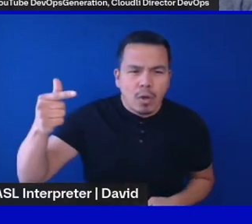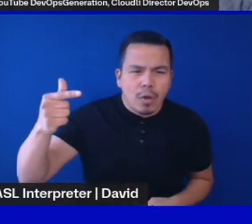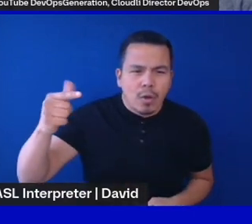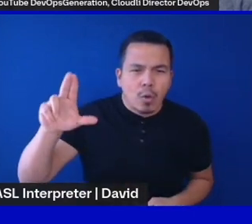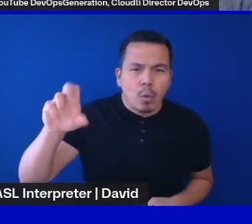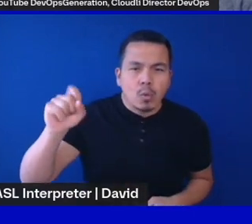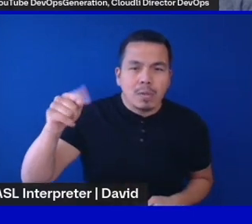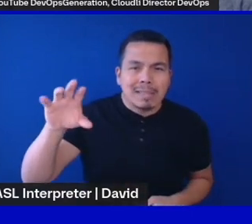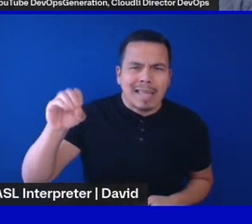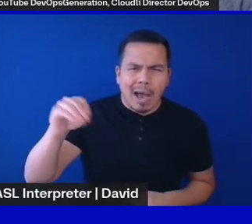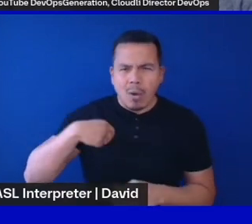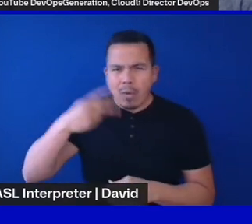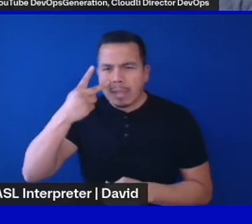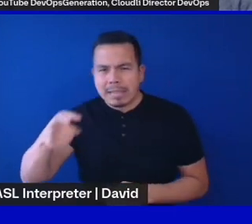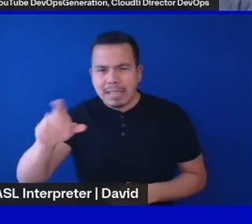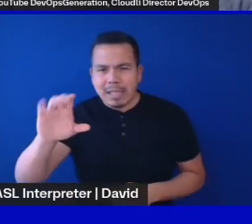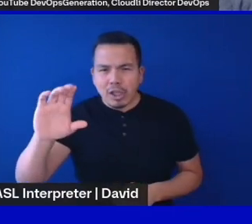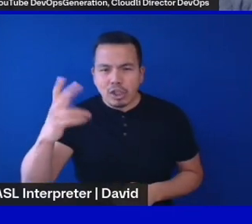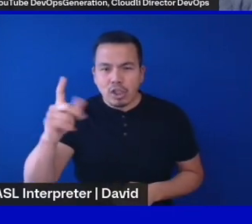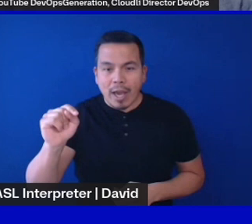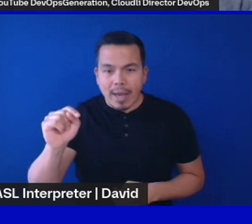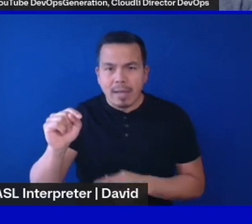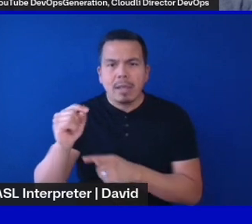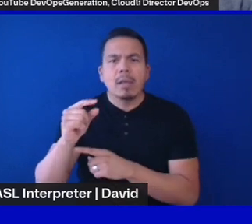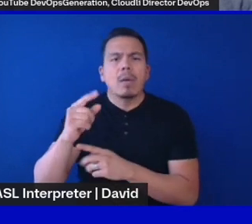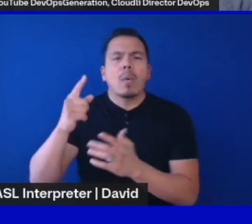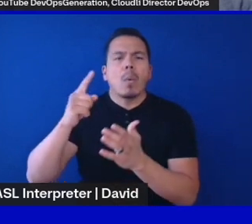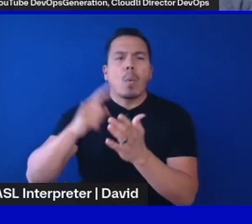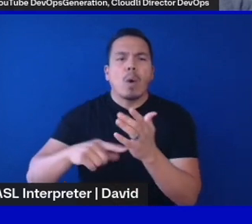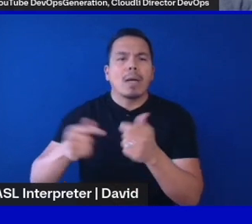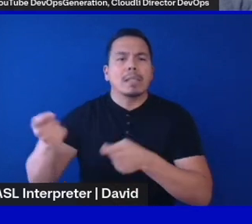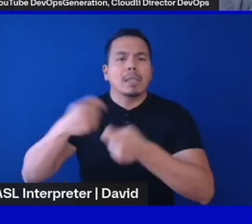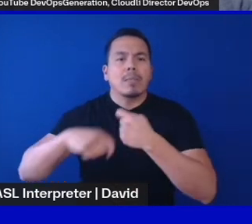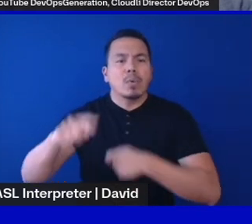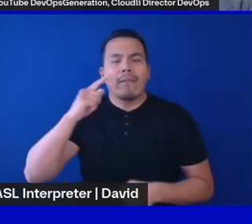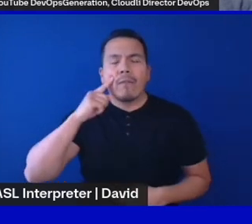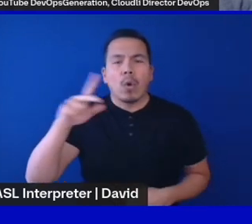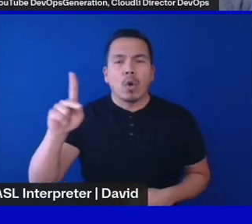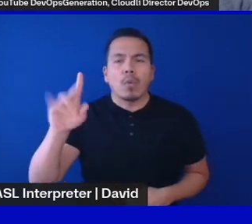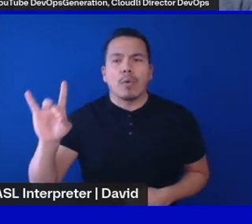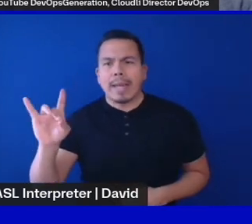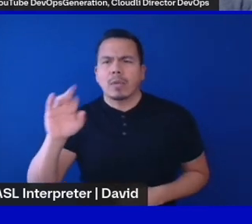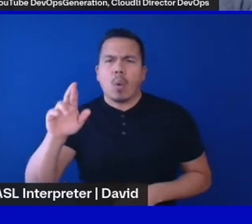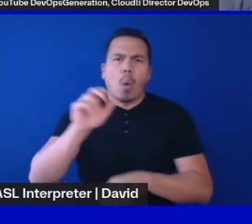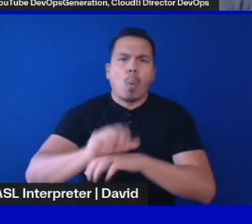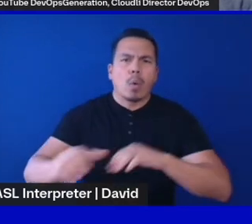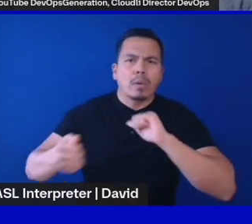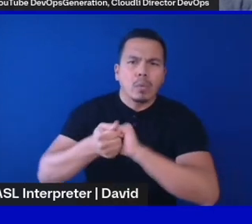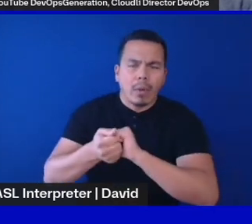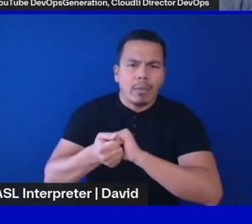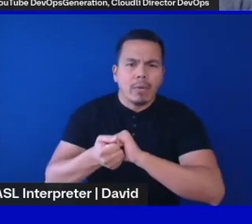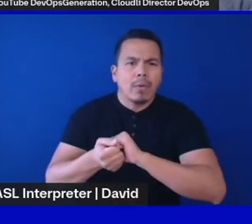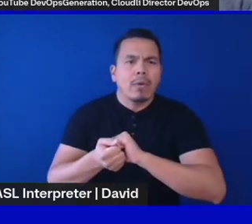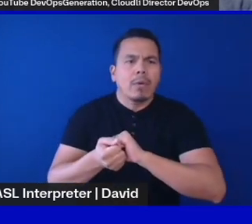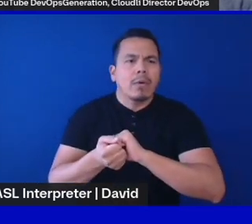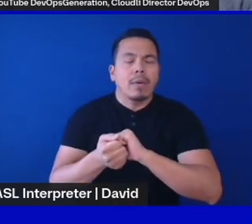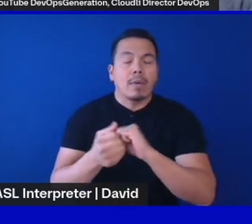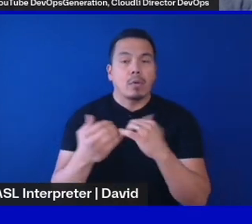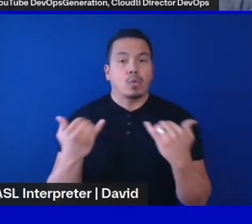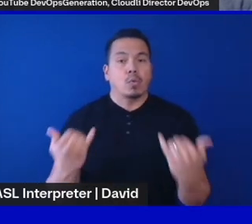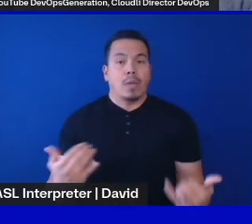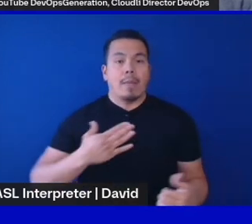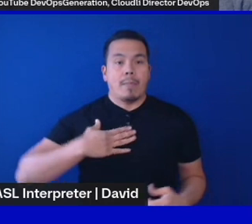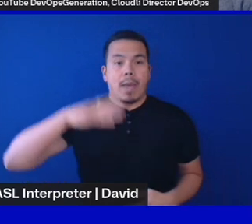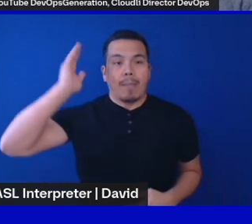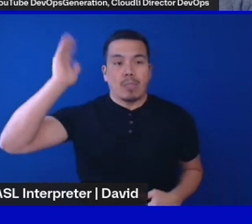He asked earlier, so is Nomad a substitute for Kubernetes, or does it work together? In my presentation today, it's